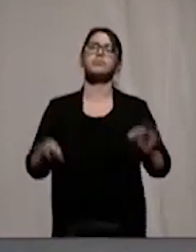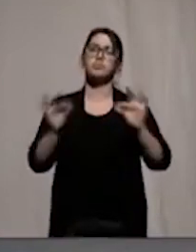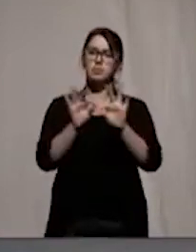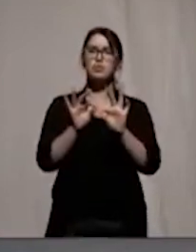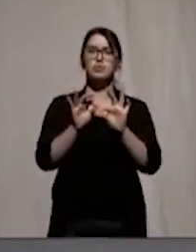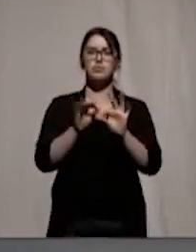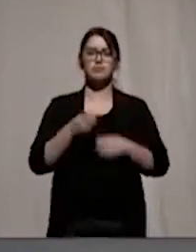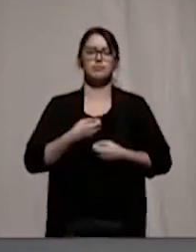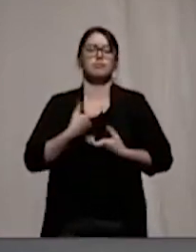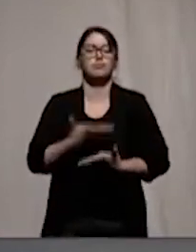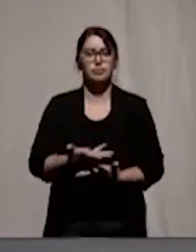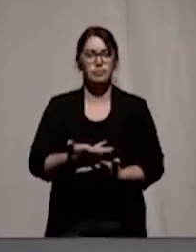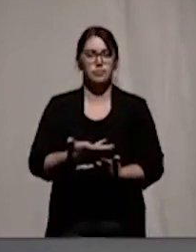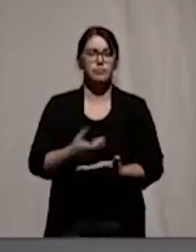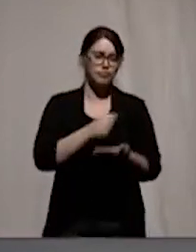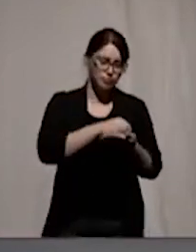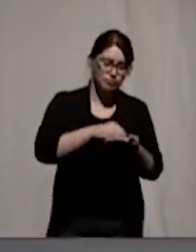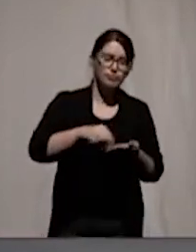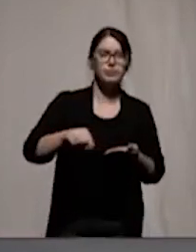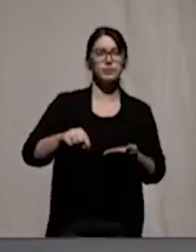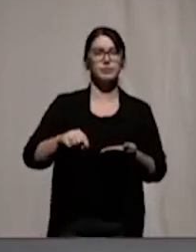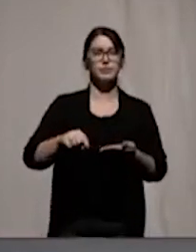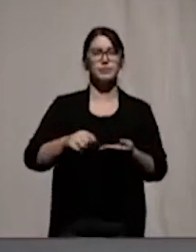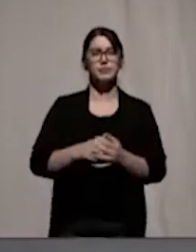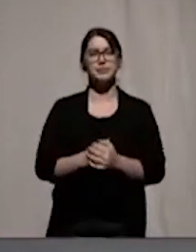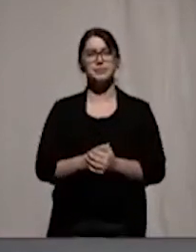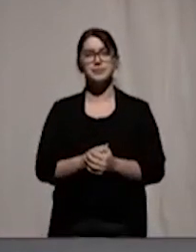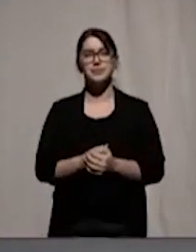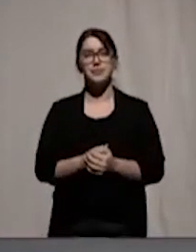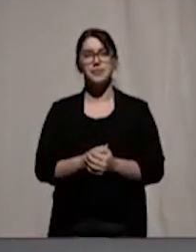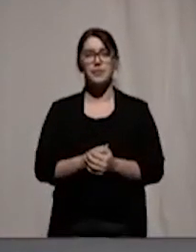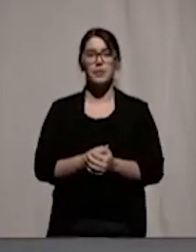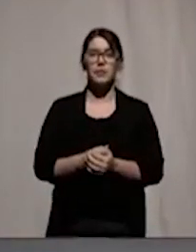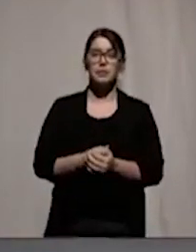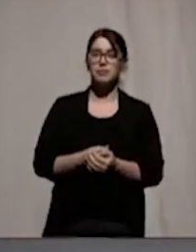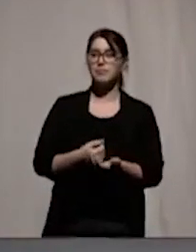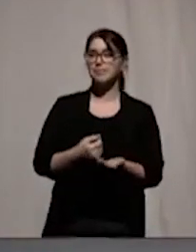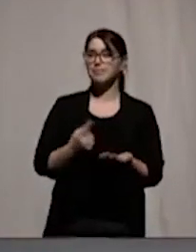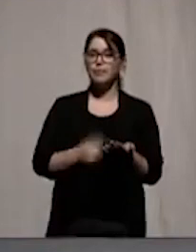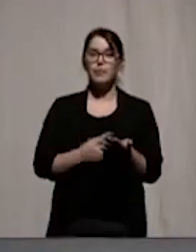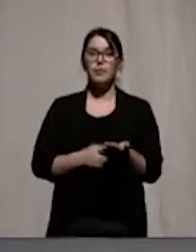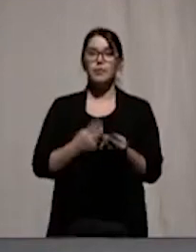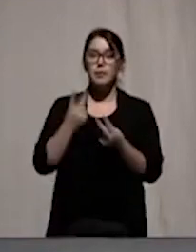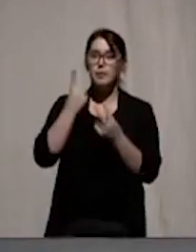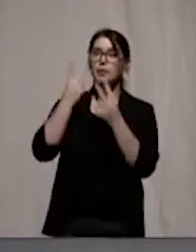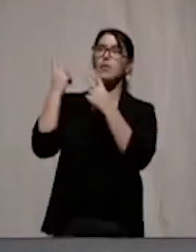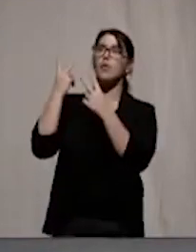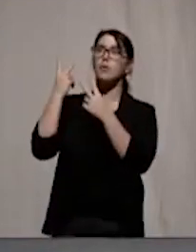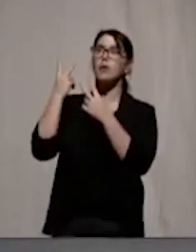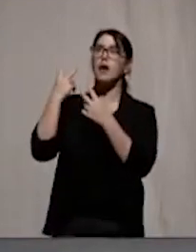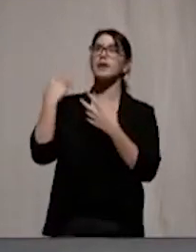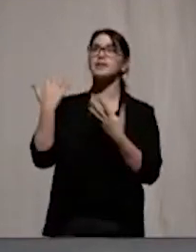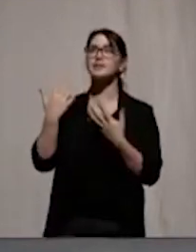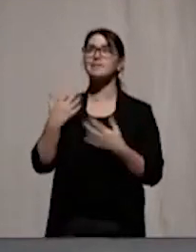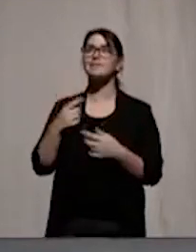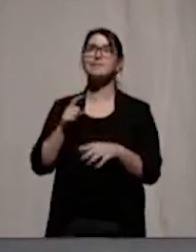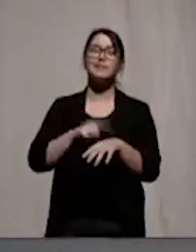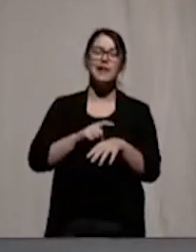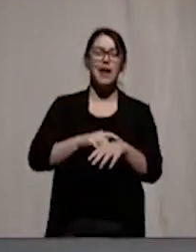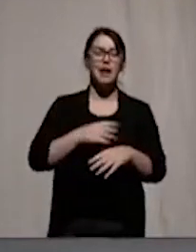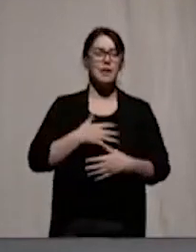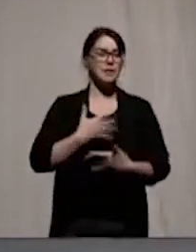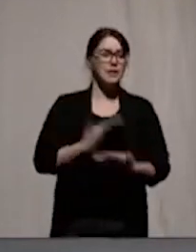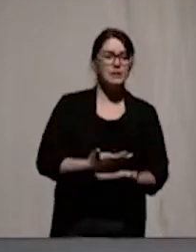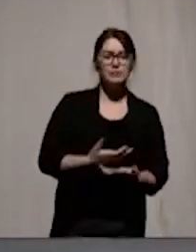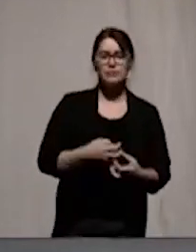a sad song, then I'm going to go back to a time in my life where I was feeling kind of sad or heartbroken or upset, or something inspirational where I was going through a